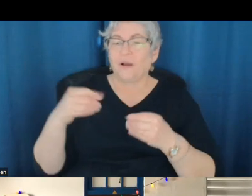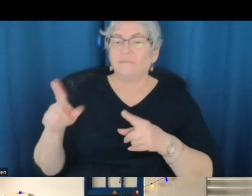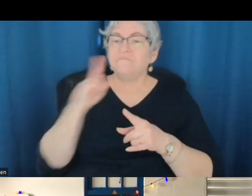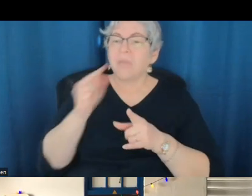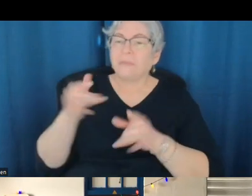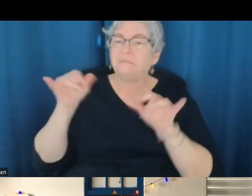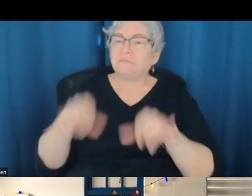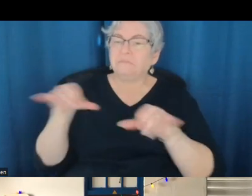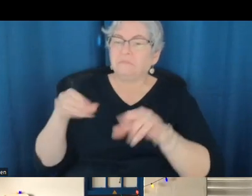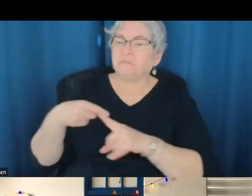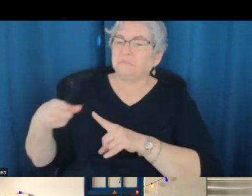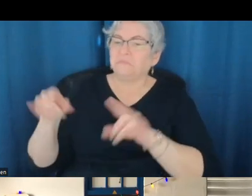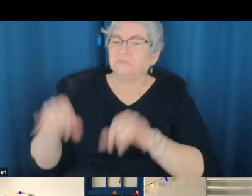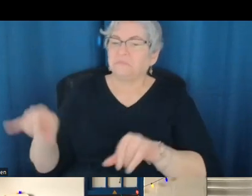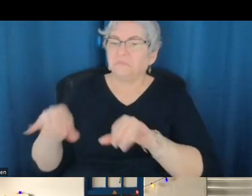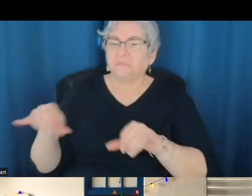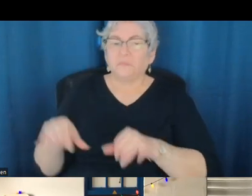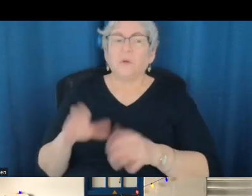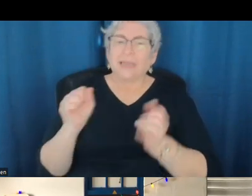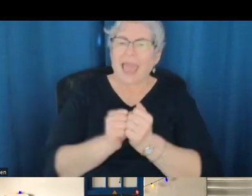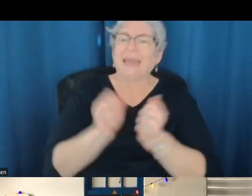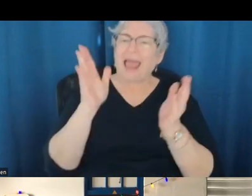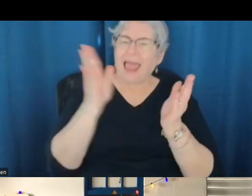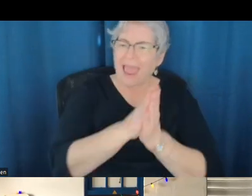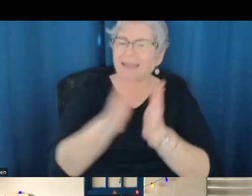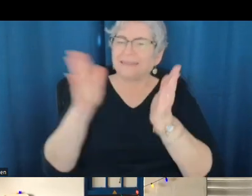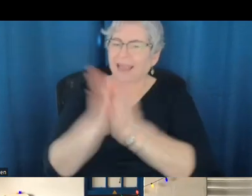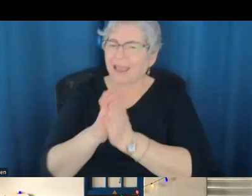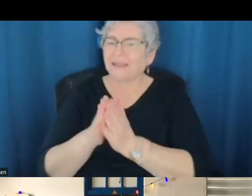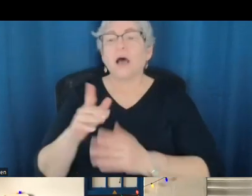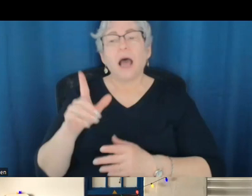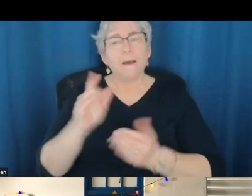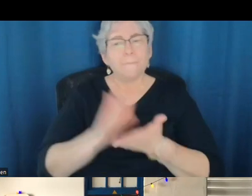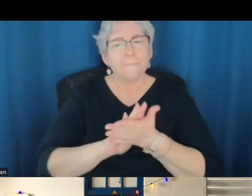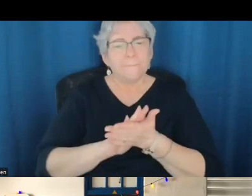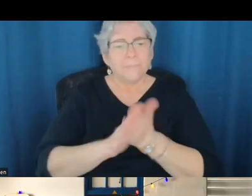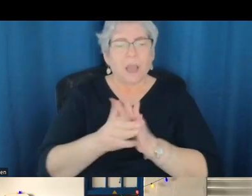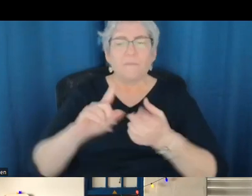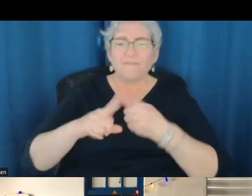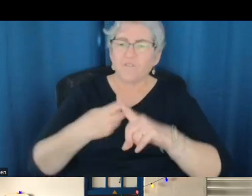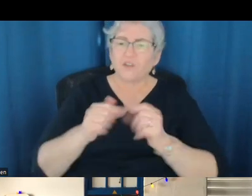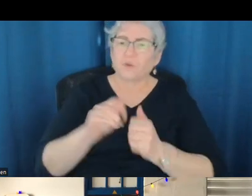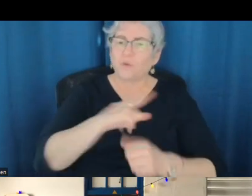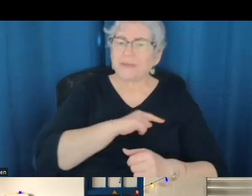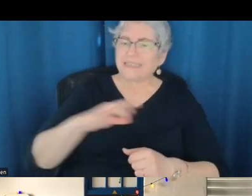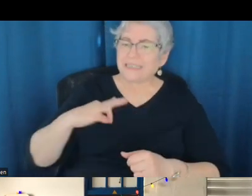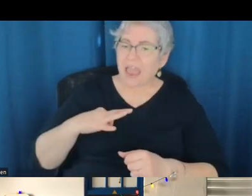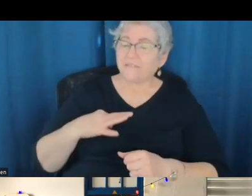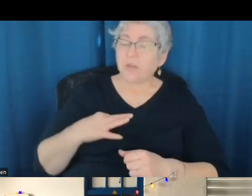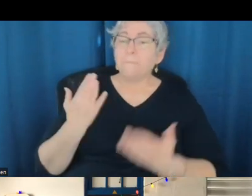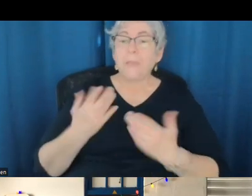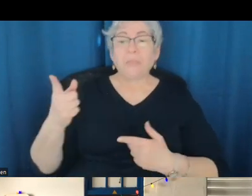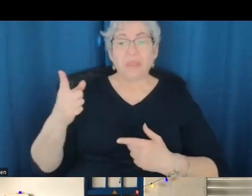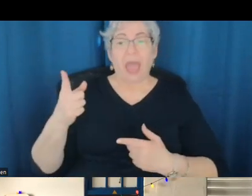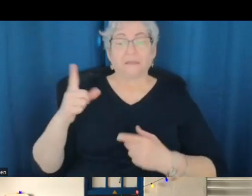Ask questions during your scouting missions. Make friends with the staff. Maybe the nursery would be willing to bring in a certain species for you